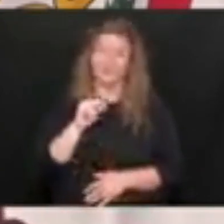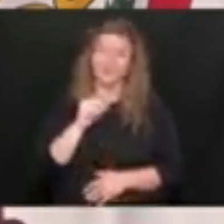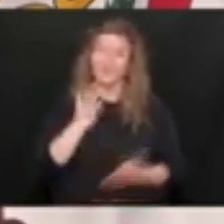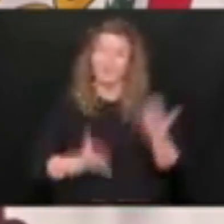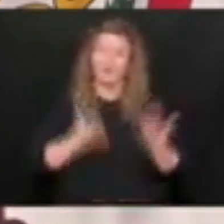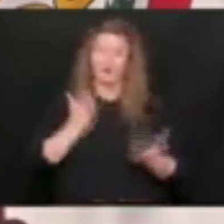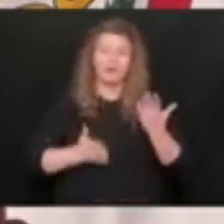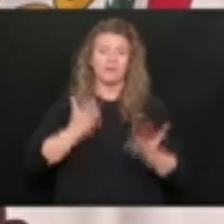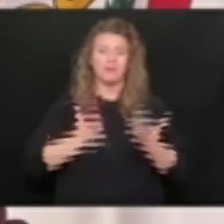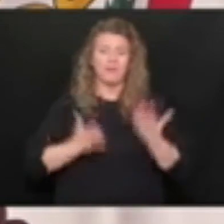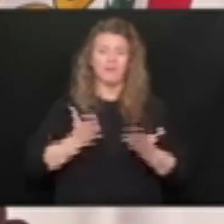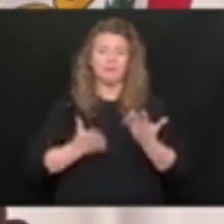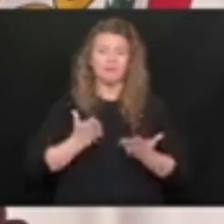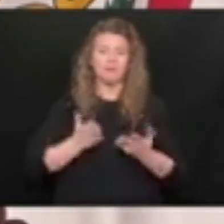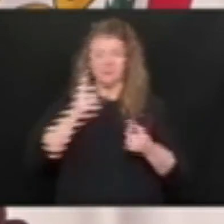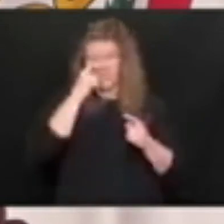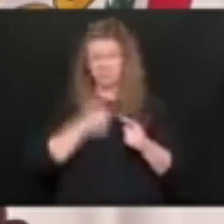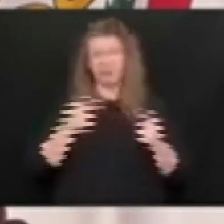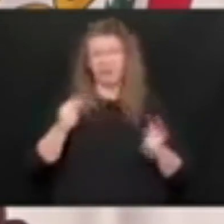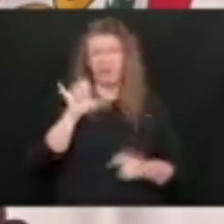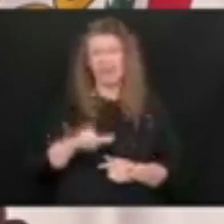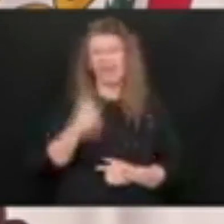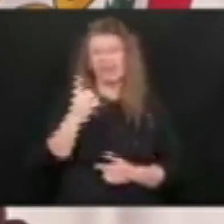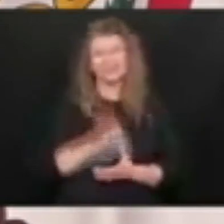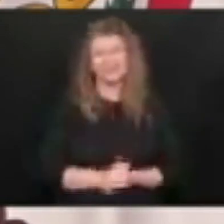probably disagree on this one.